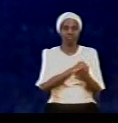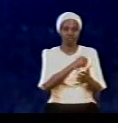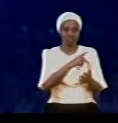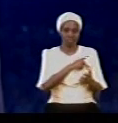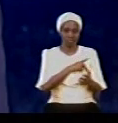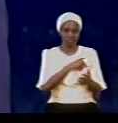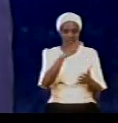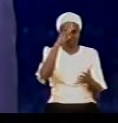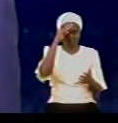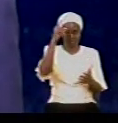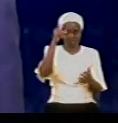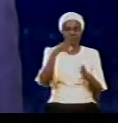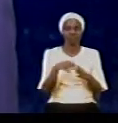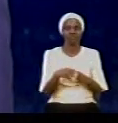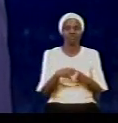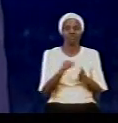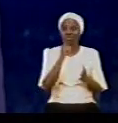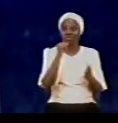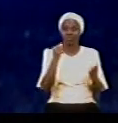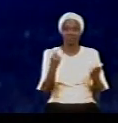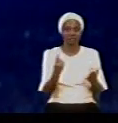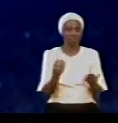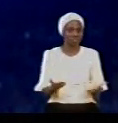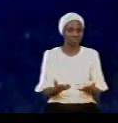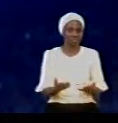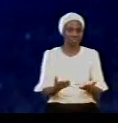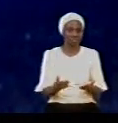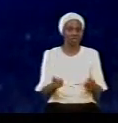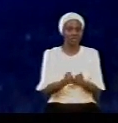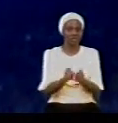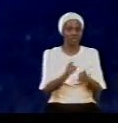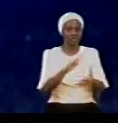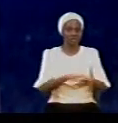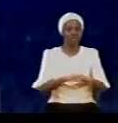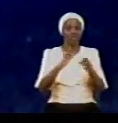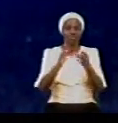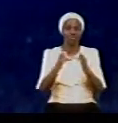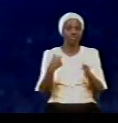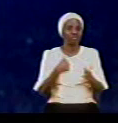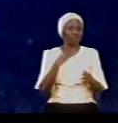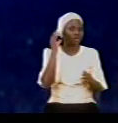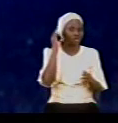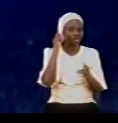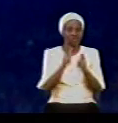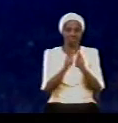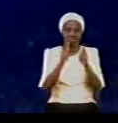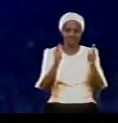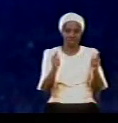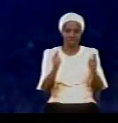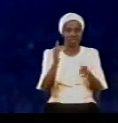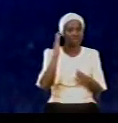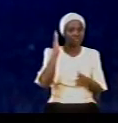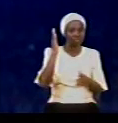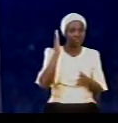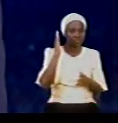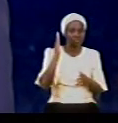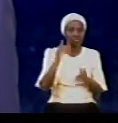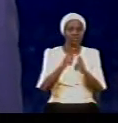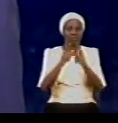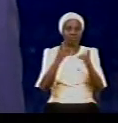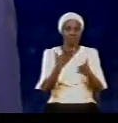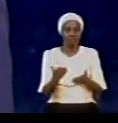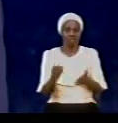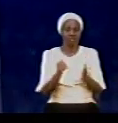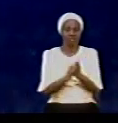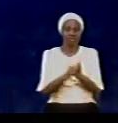hearing great testimonies, great things that the Lord has been doing. And it is as a result of